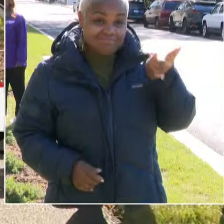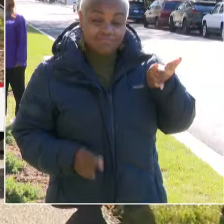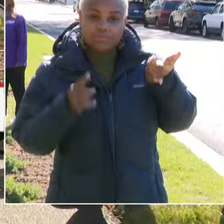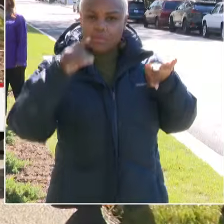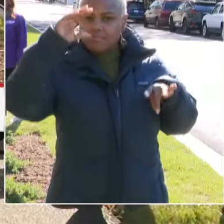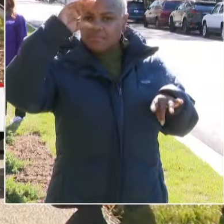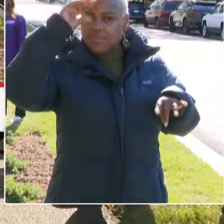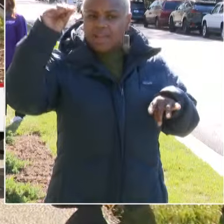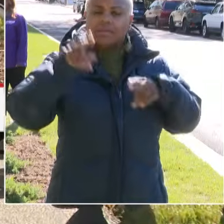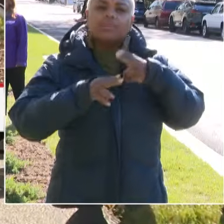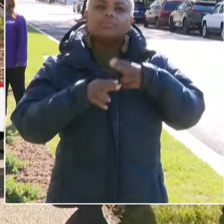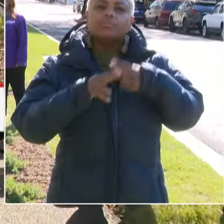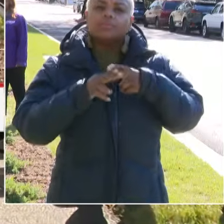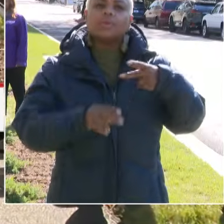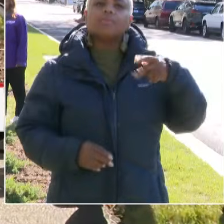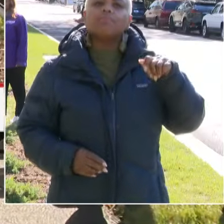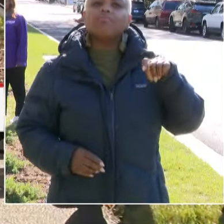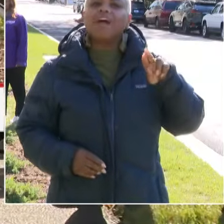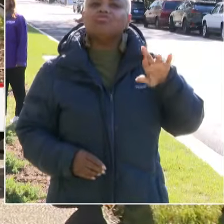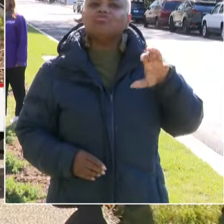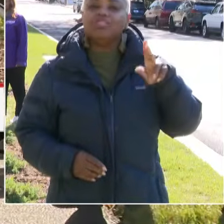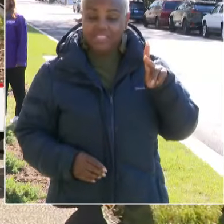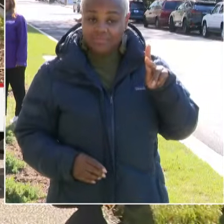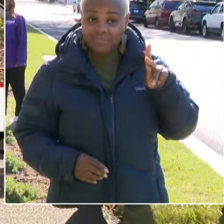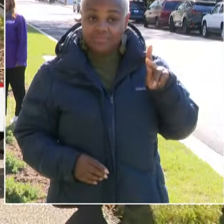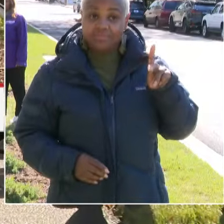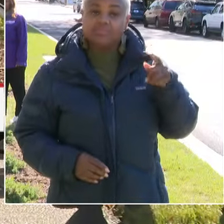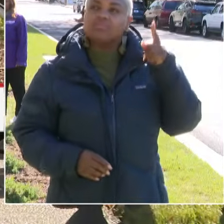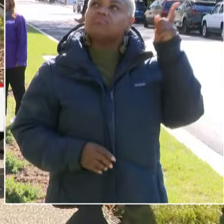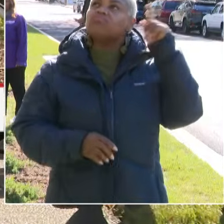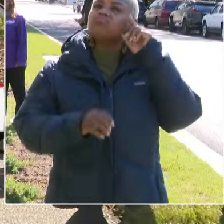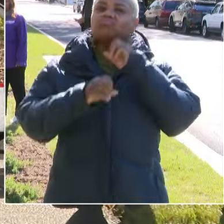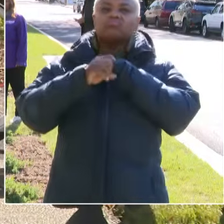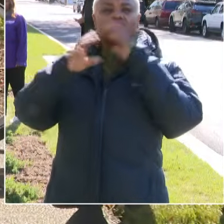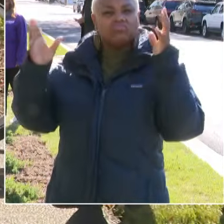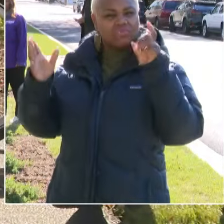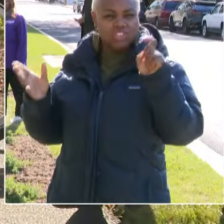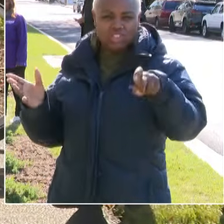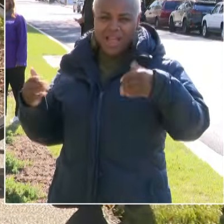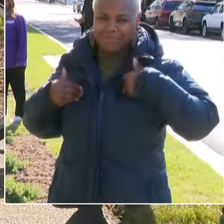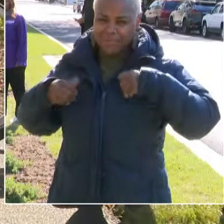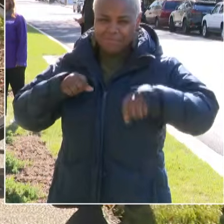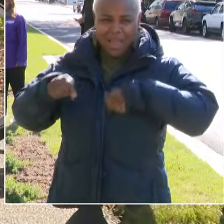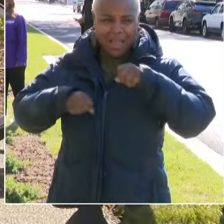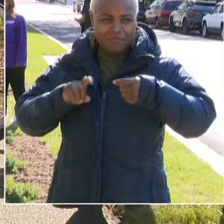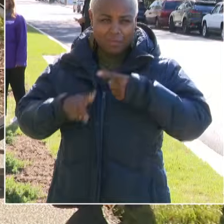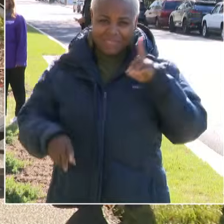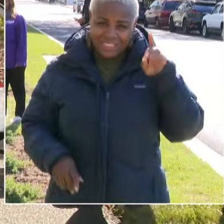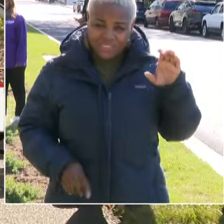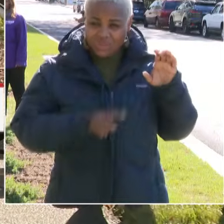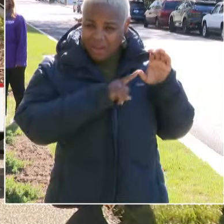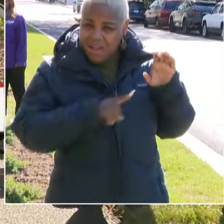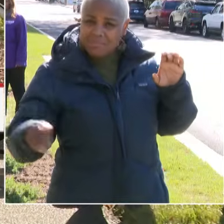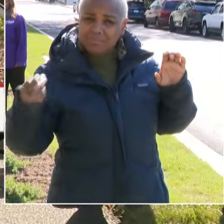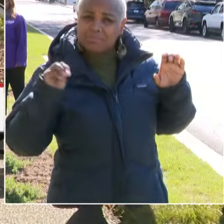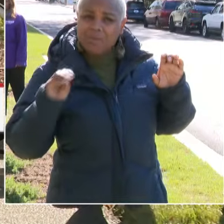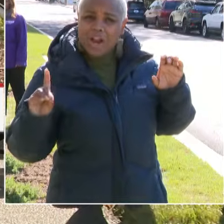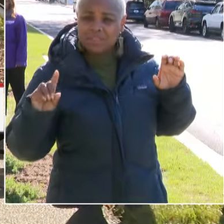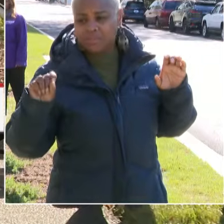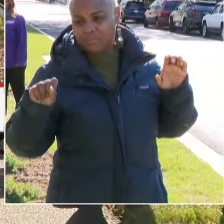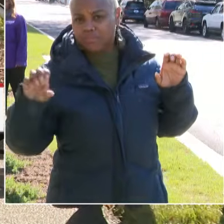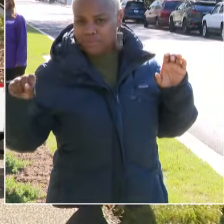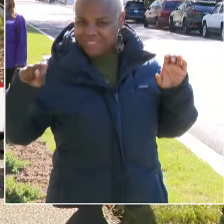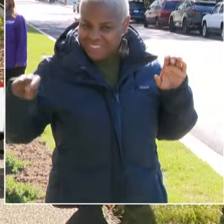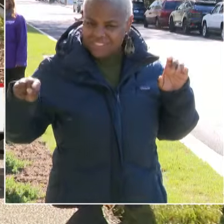downtown DC with Silver Spring. And he did what so many of us wish we could do, which is organize his neighbors and